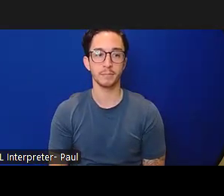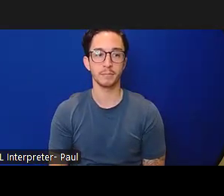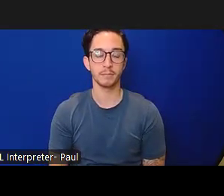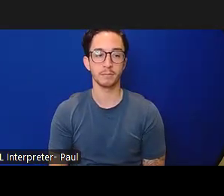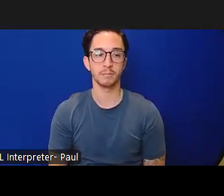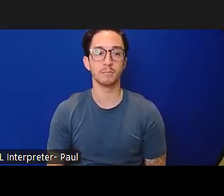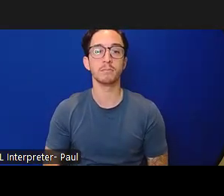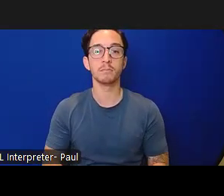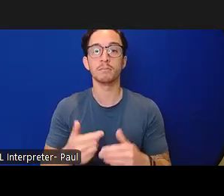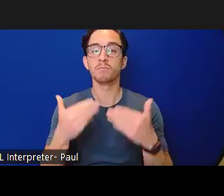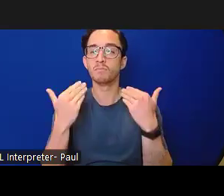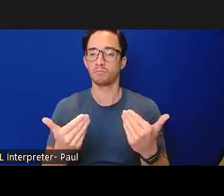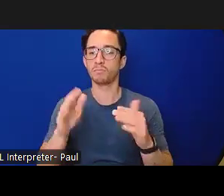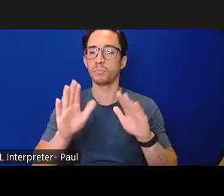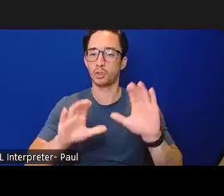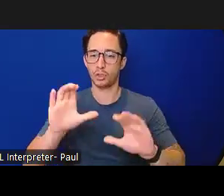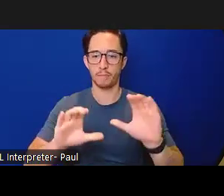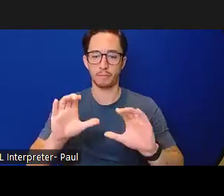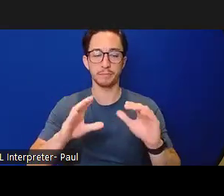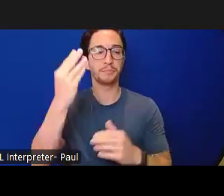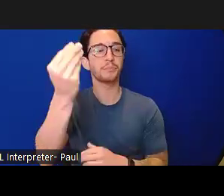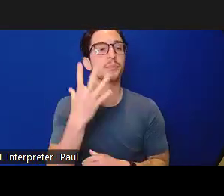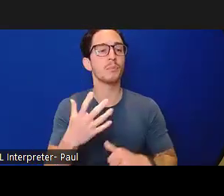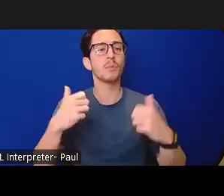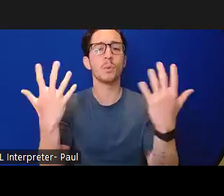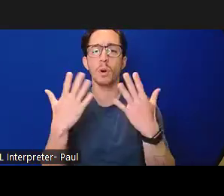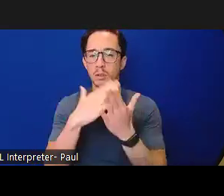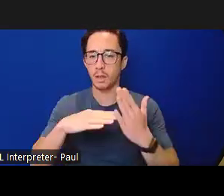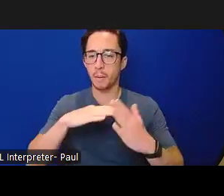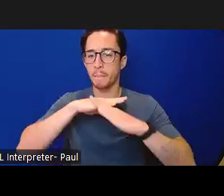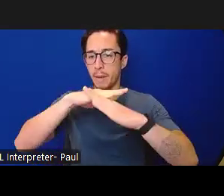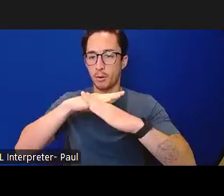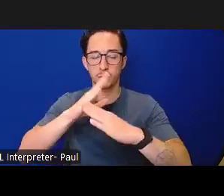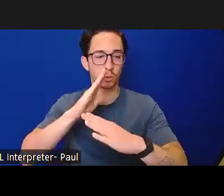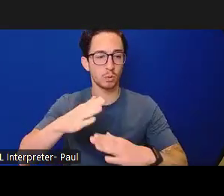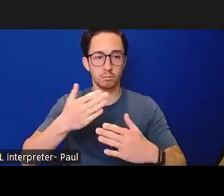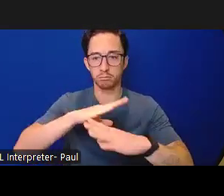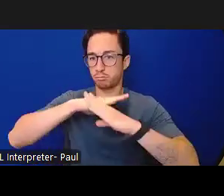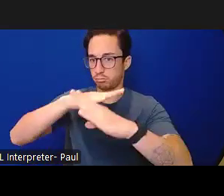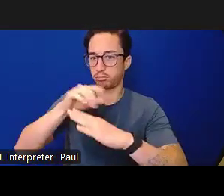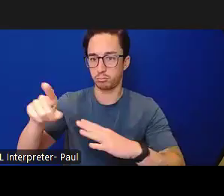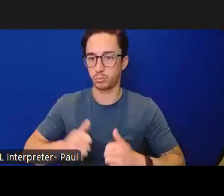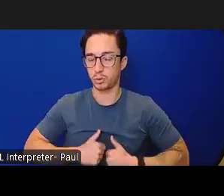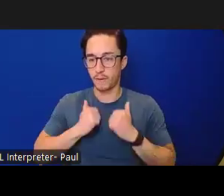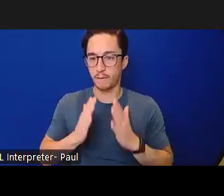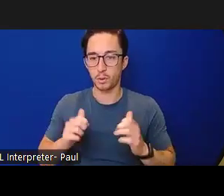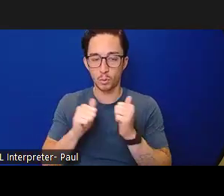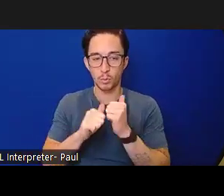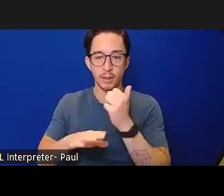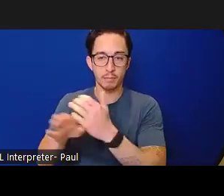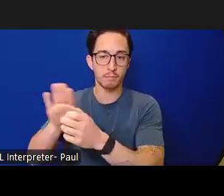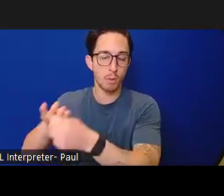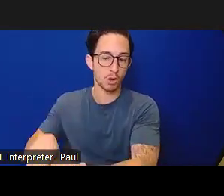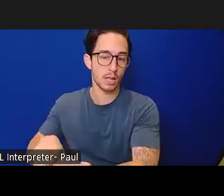So in the chat, let me know what are some barriers that may prevent a survivor with a marginalized identity